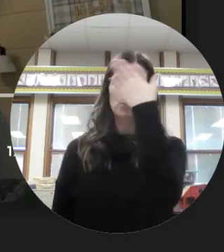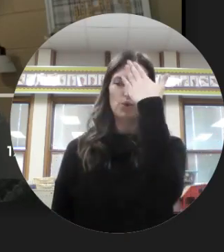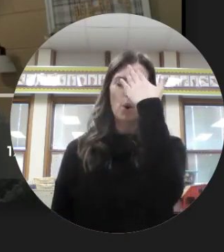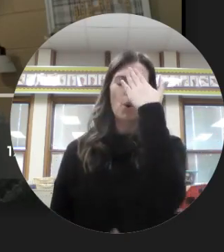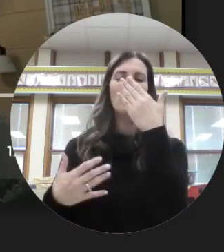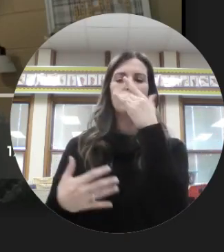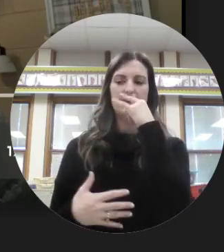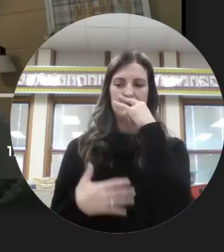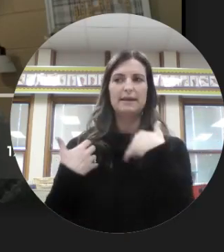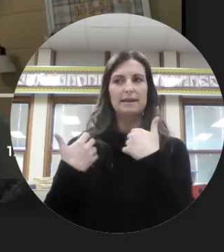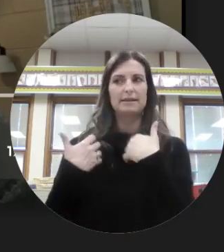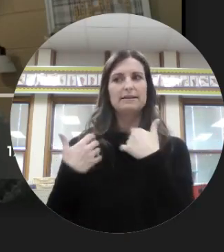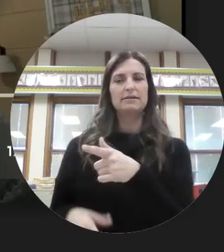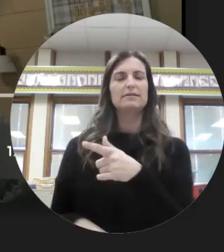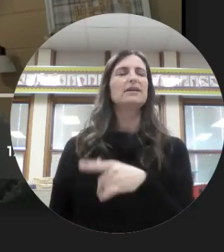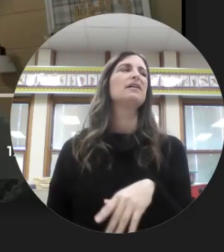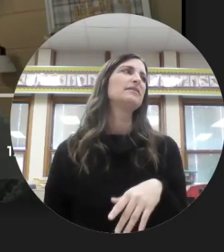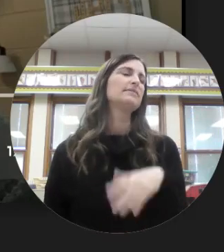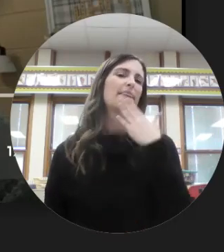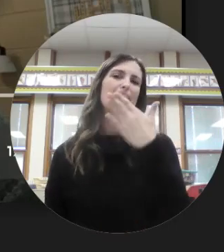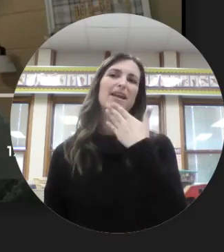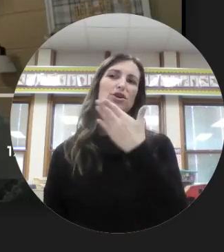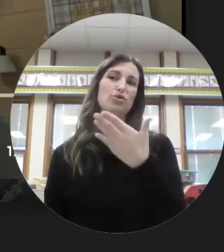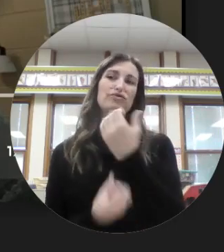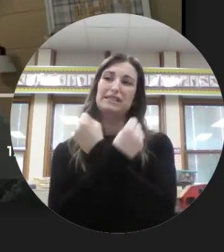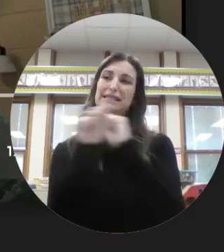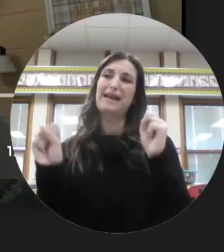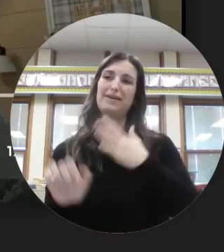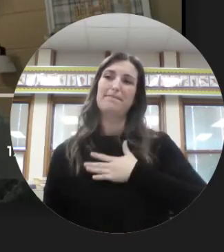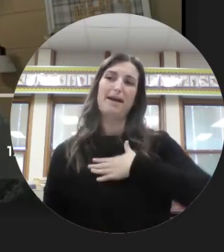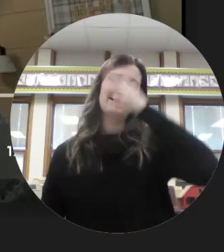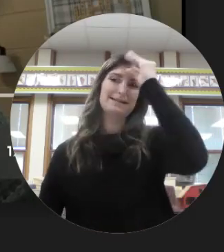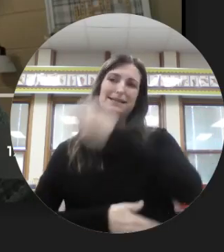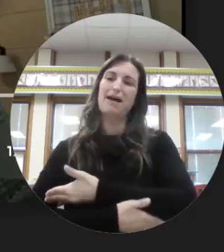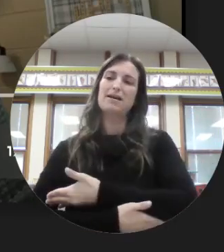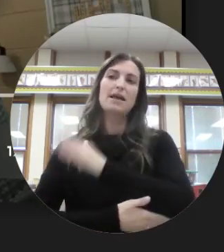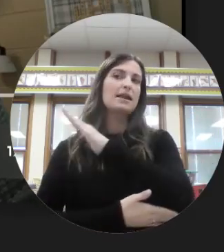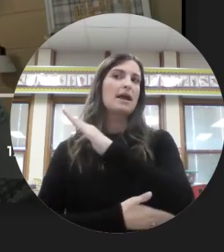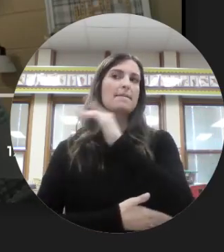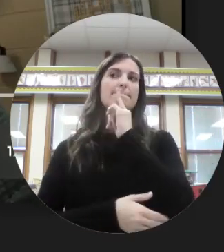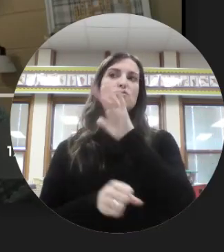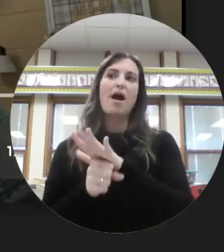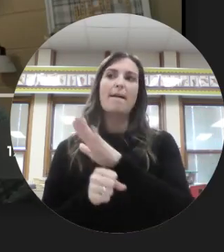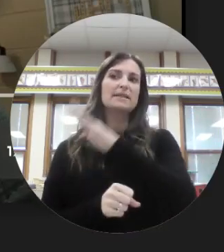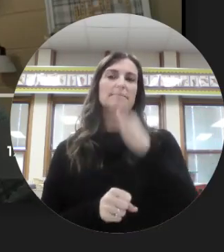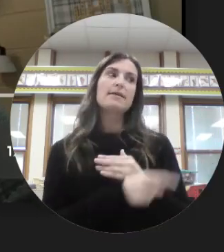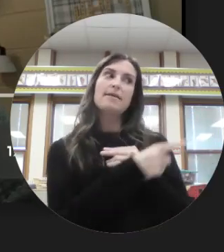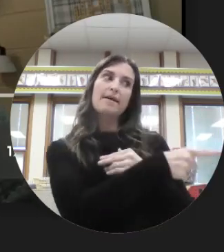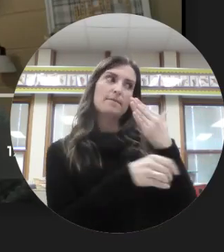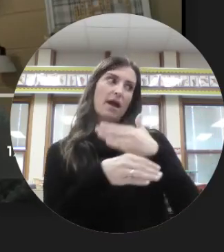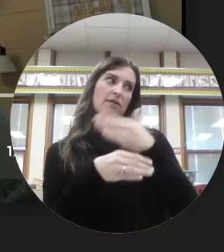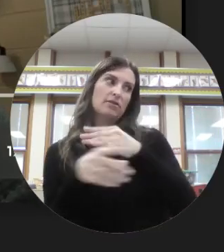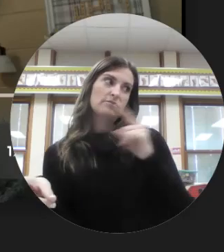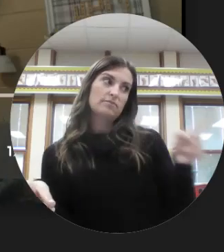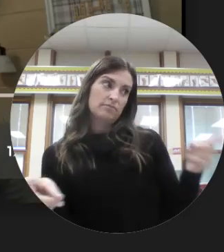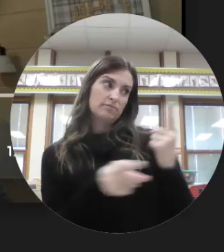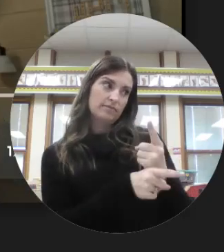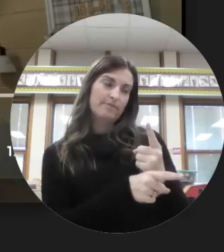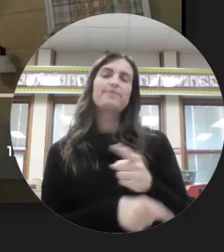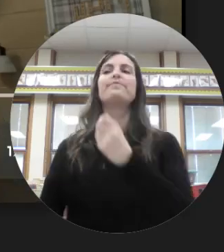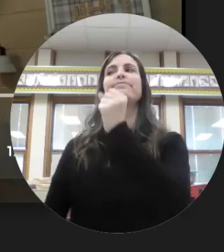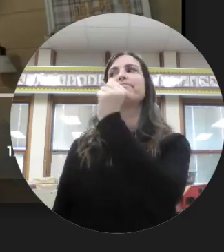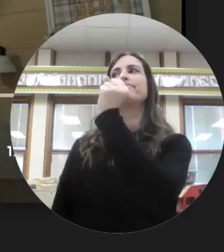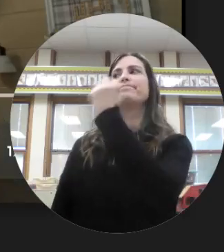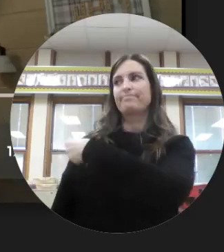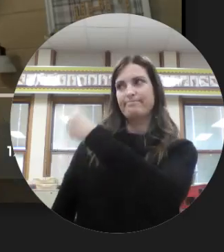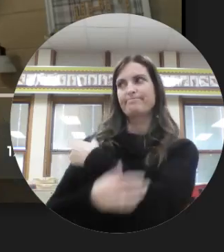age." "I can't thank you enough for saving Thorn. I promise my cubs will never bother you again. Isn't that right?" "Yes, Mother," said Nettle